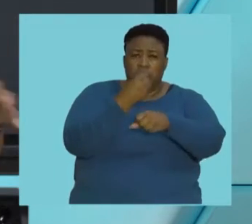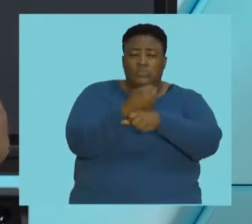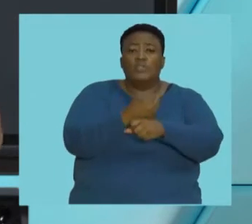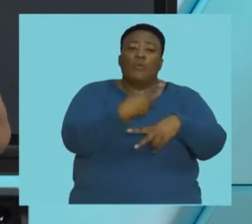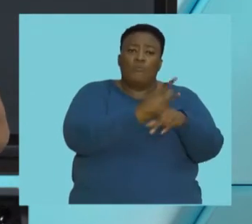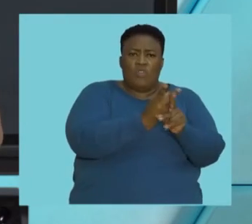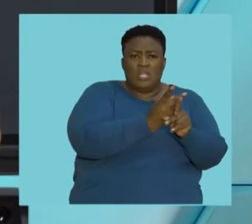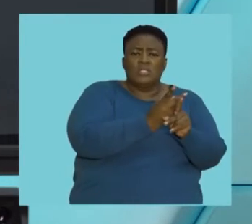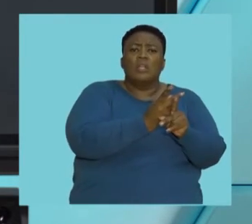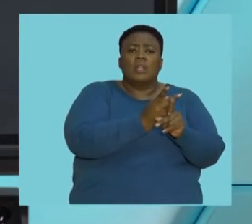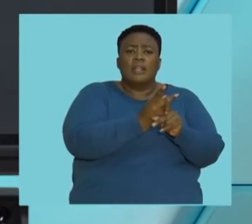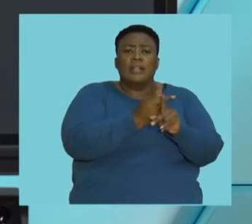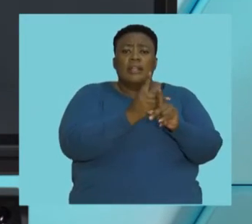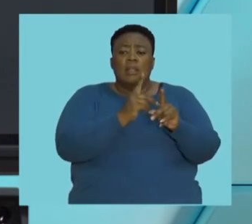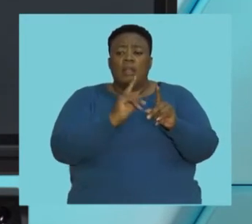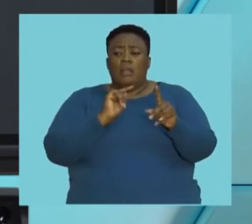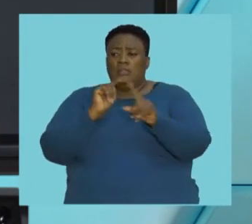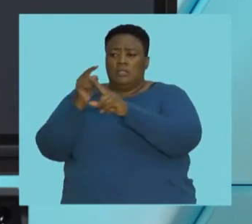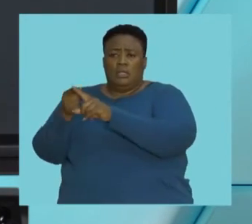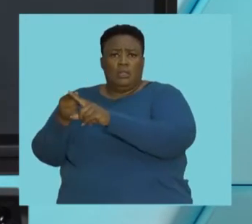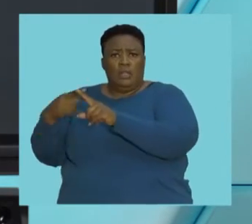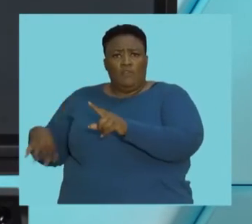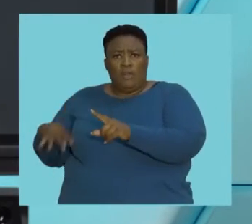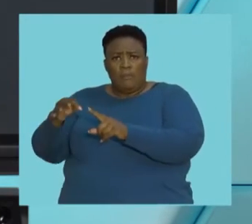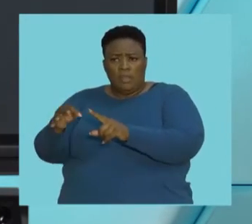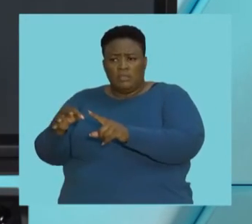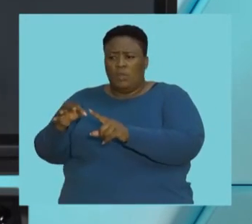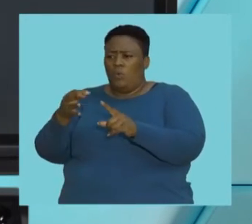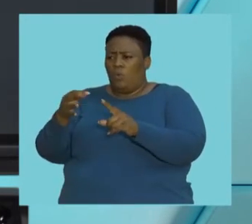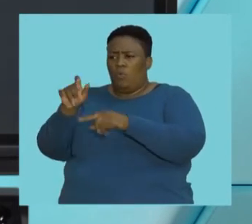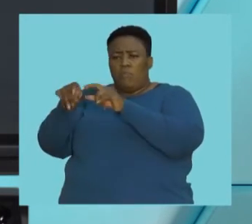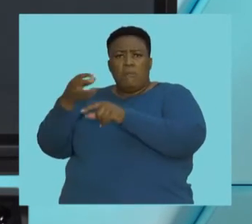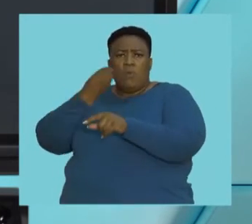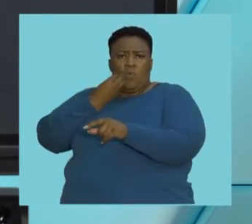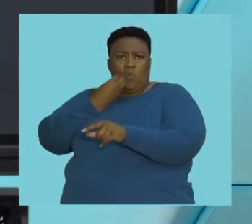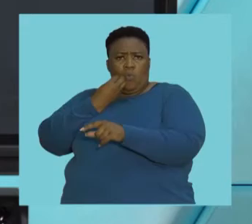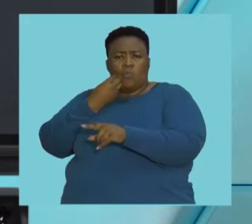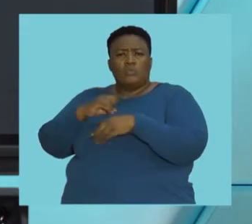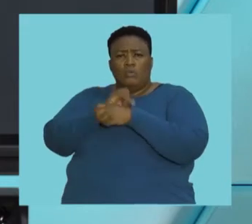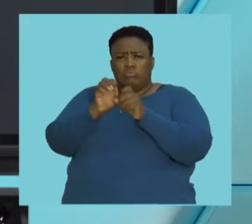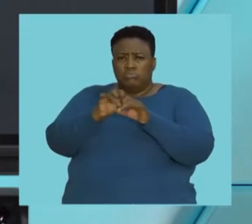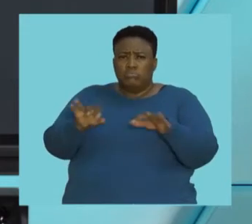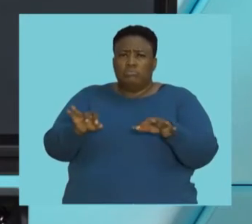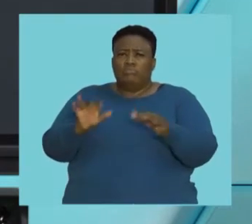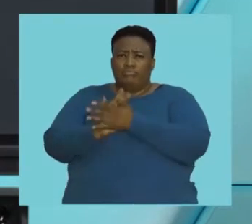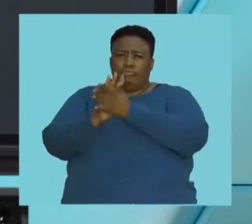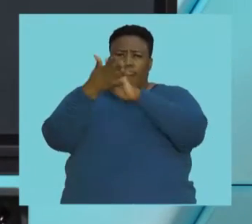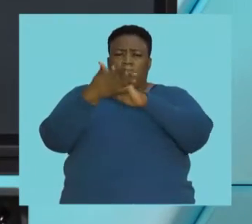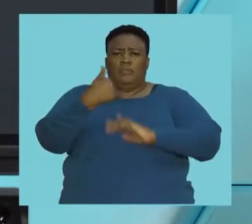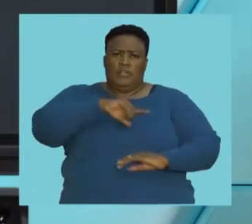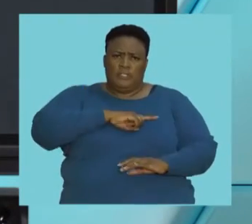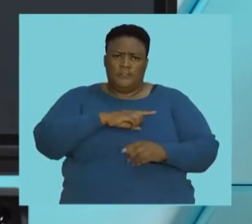production perspective, to an affordability, to a consumption of food, the pandemic has significantly affected